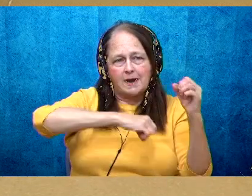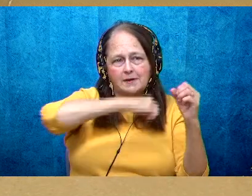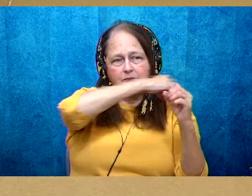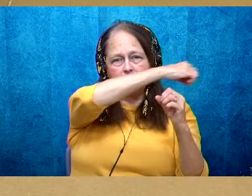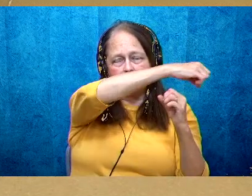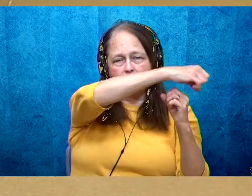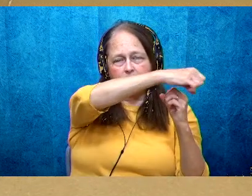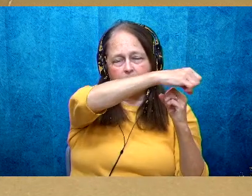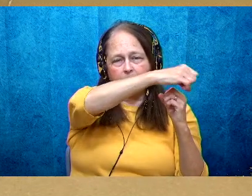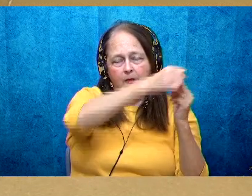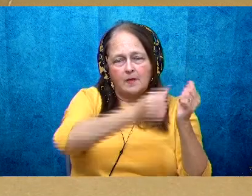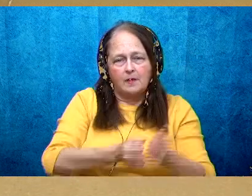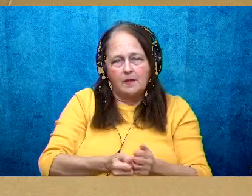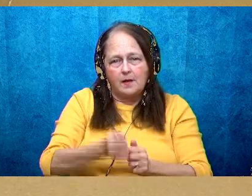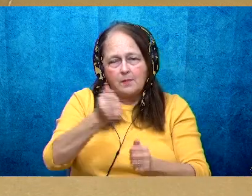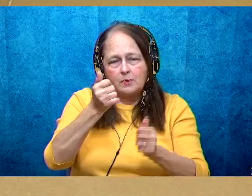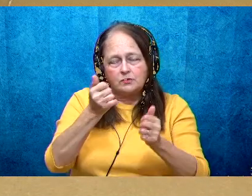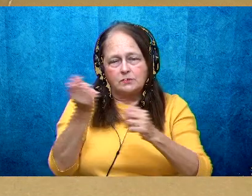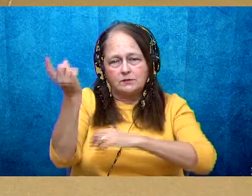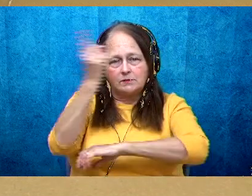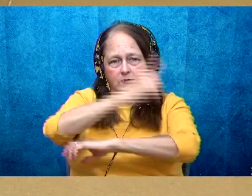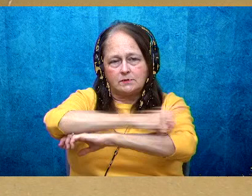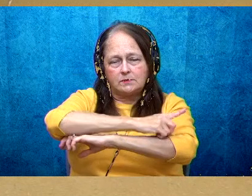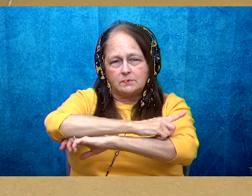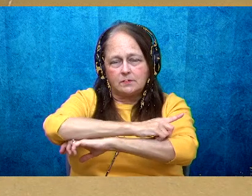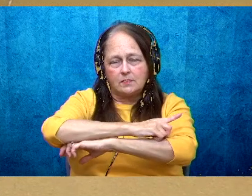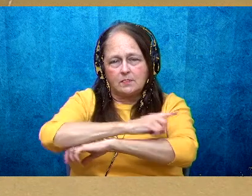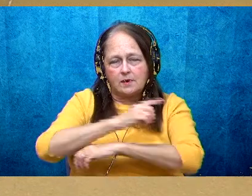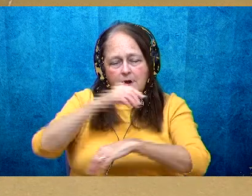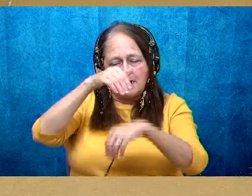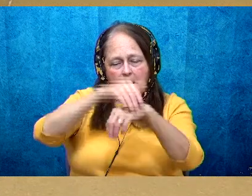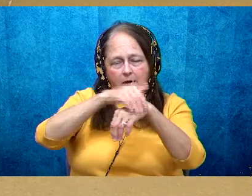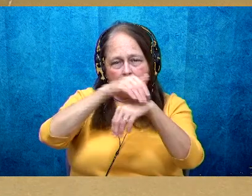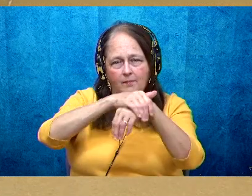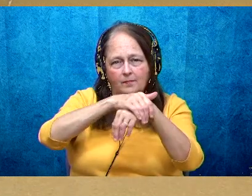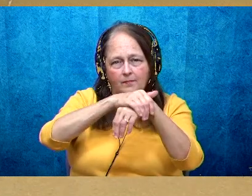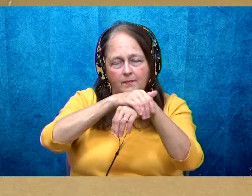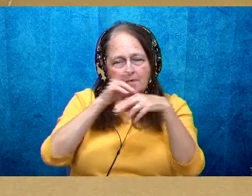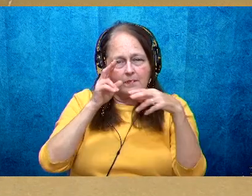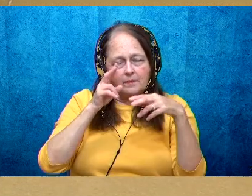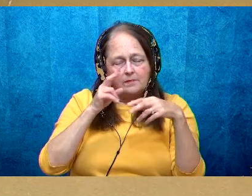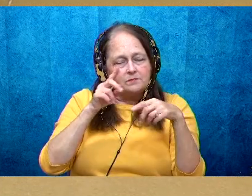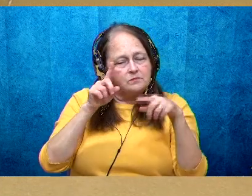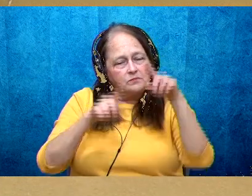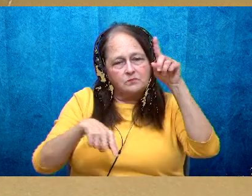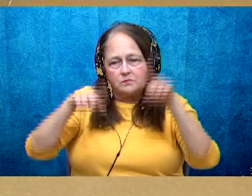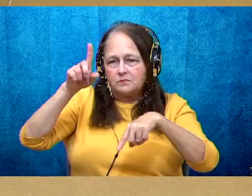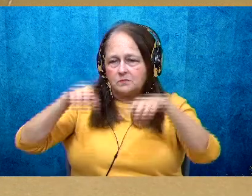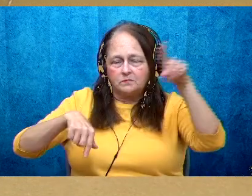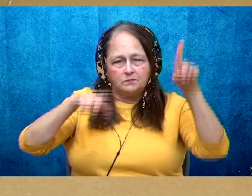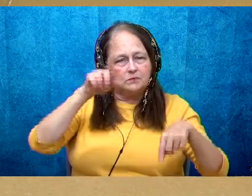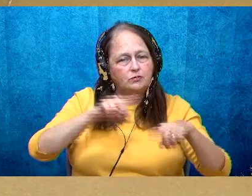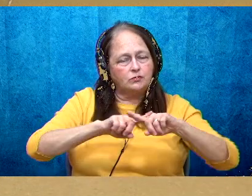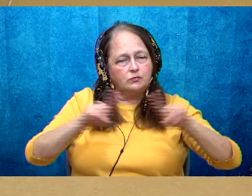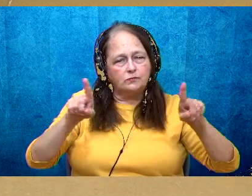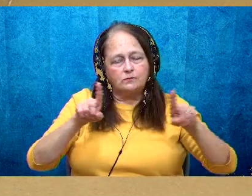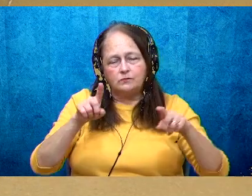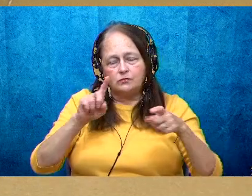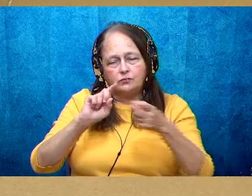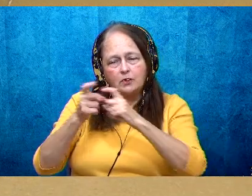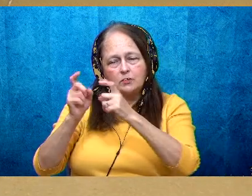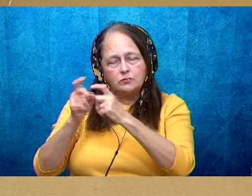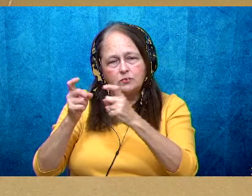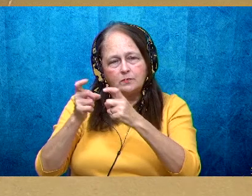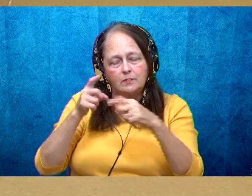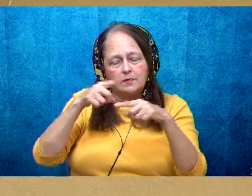how much of that is day and how much of it is night varies. It changes, and it depends